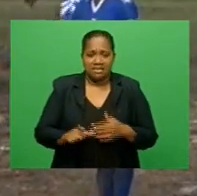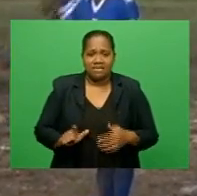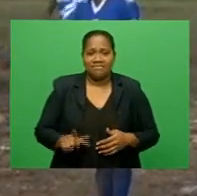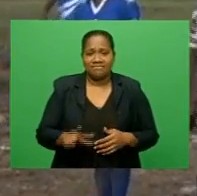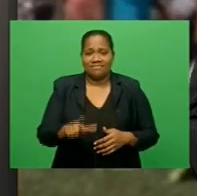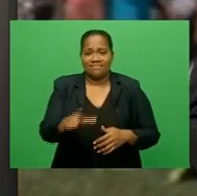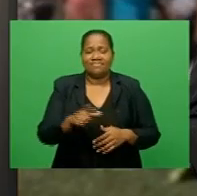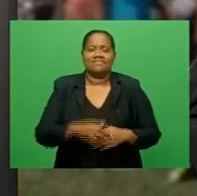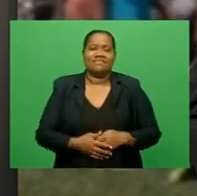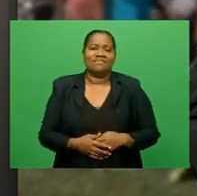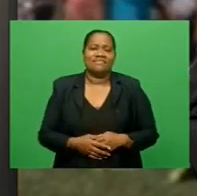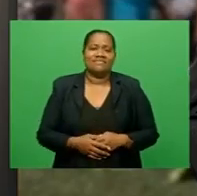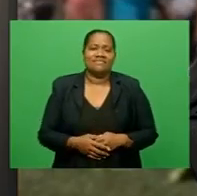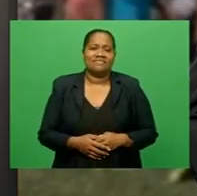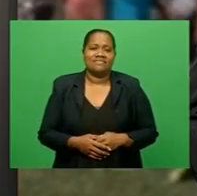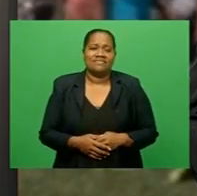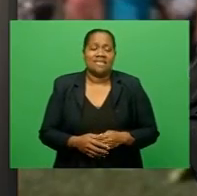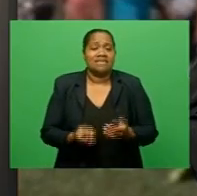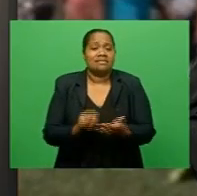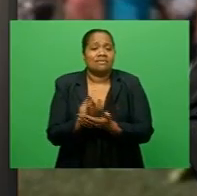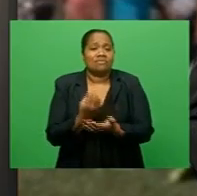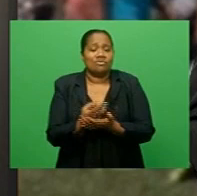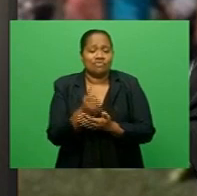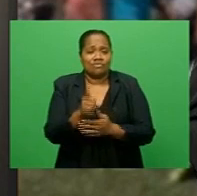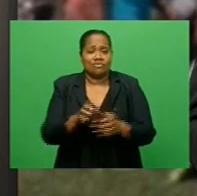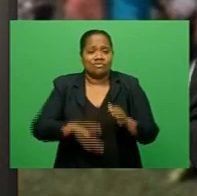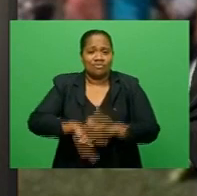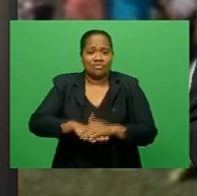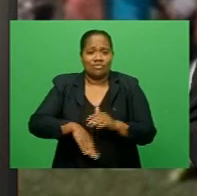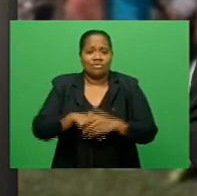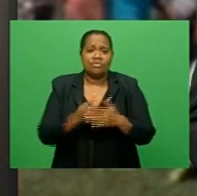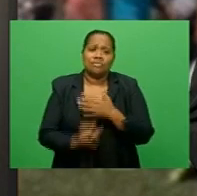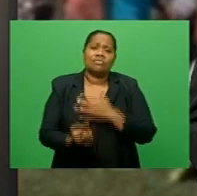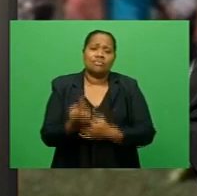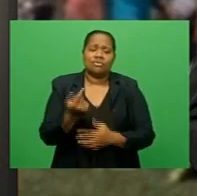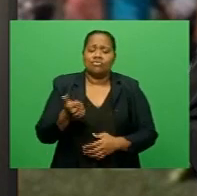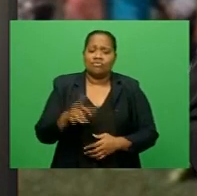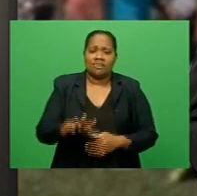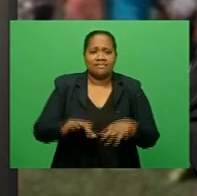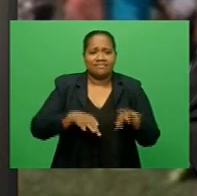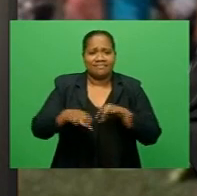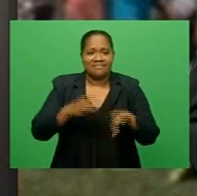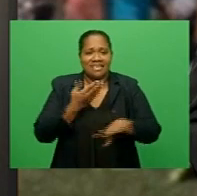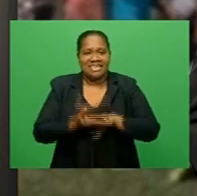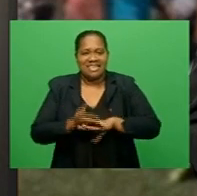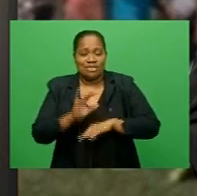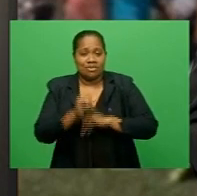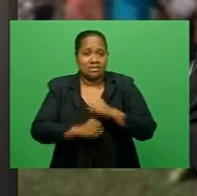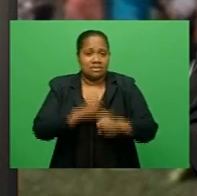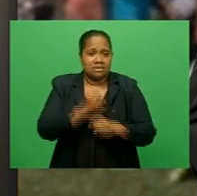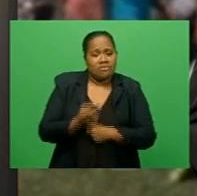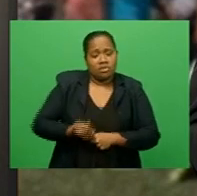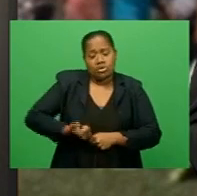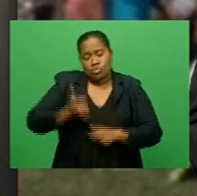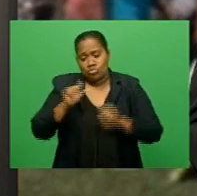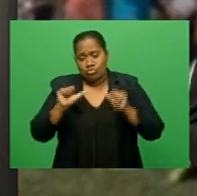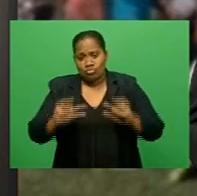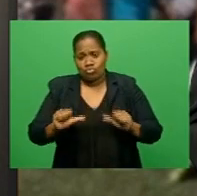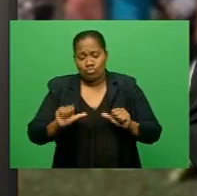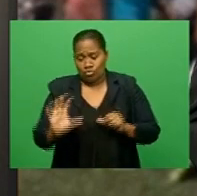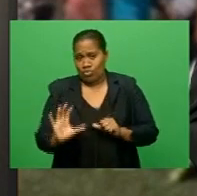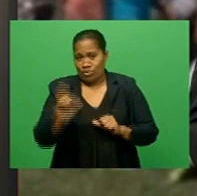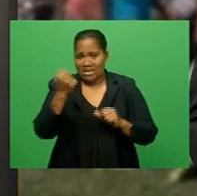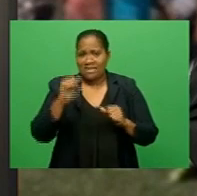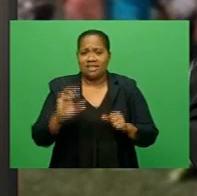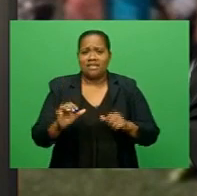FBC Sports. The Savu football side is already planning for the new season after winning the President's Cup in the North over